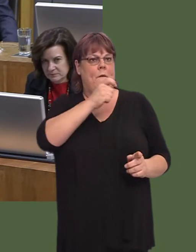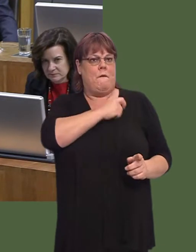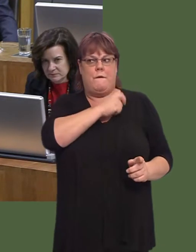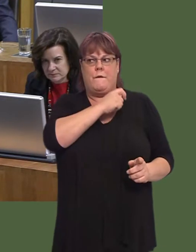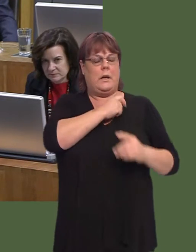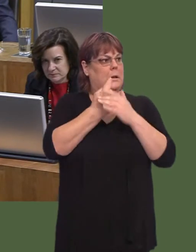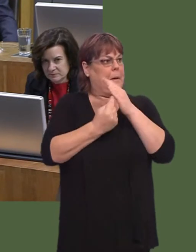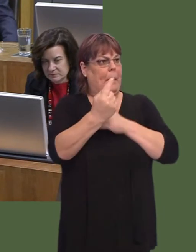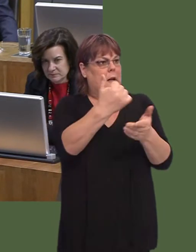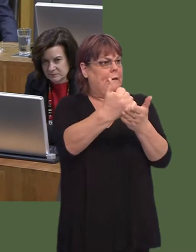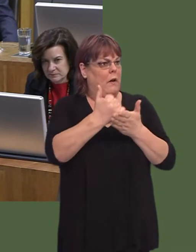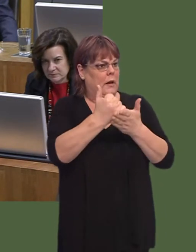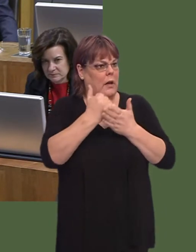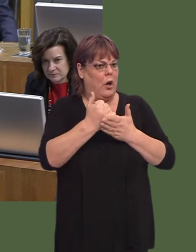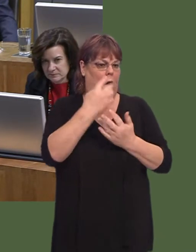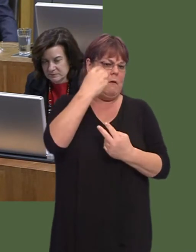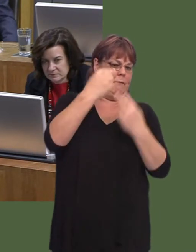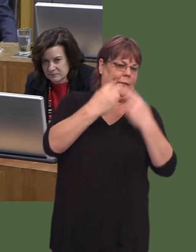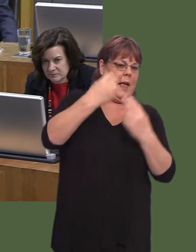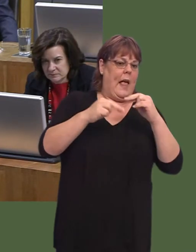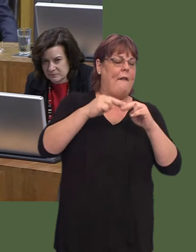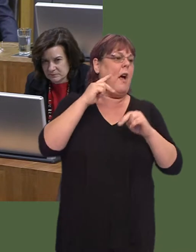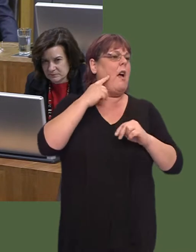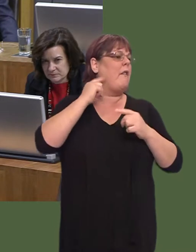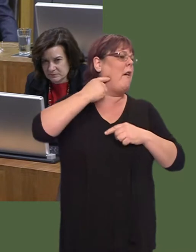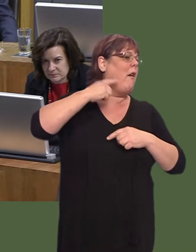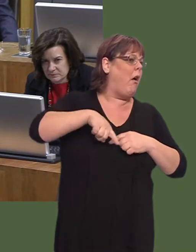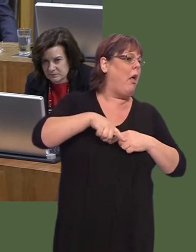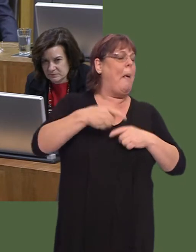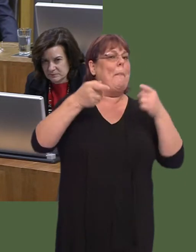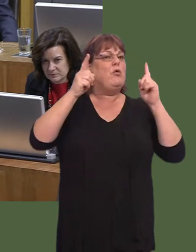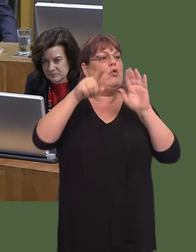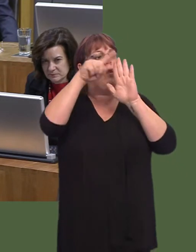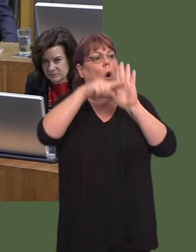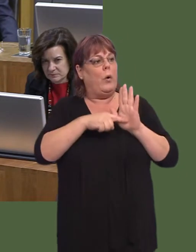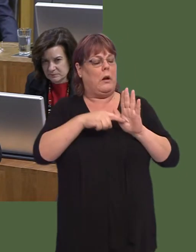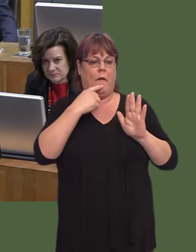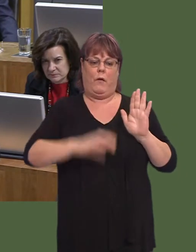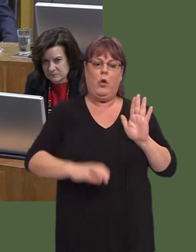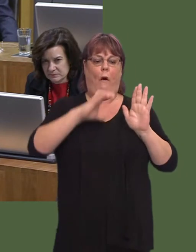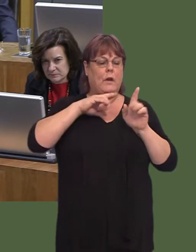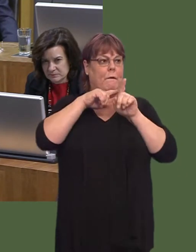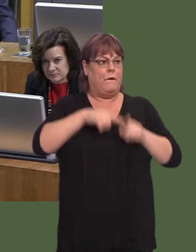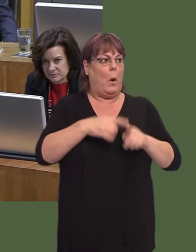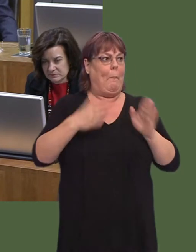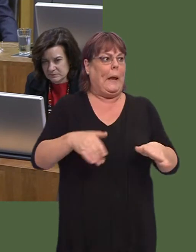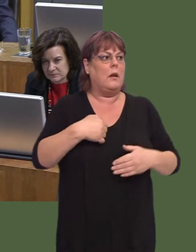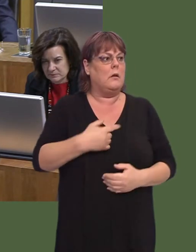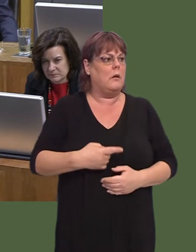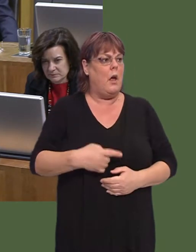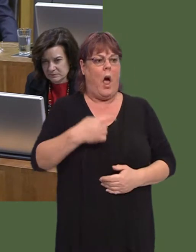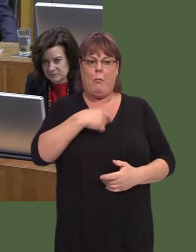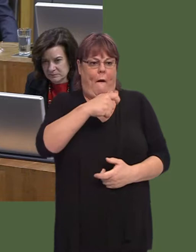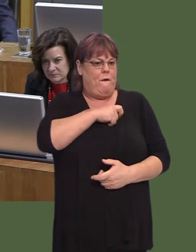I'm not afraid of an independent advisor looking as to whether I have breached the ministerial code, because I'm confident that I have not. I am not